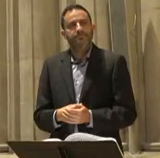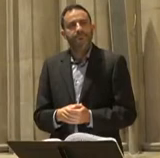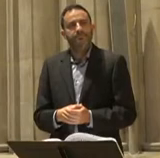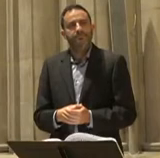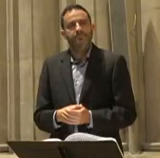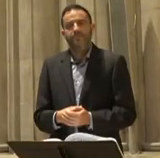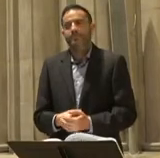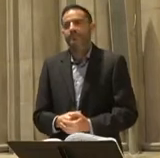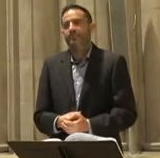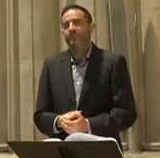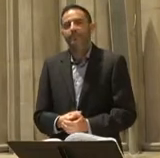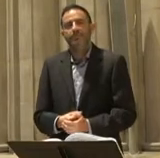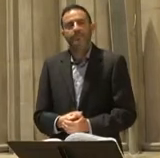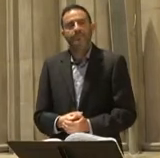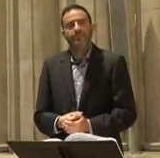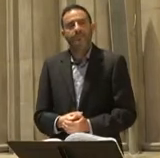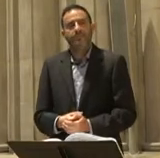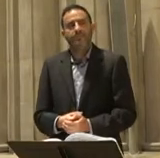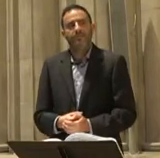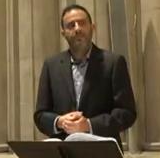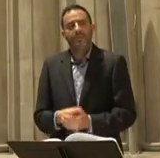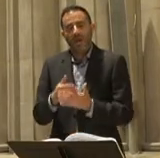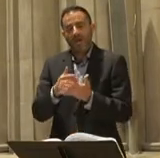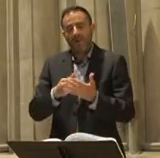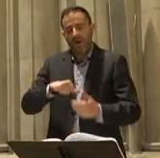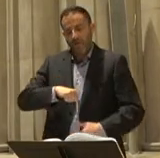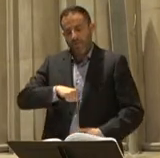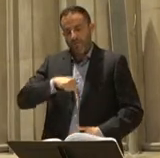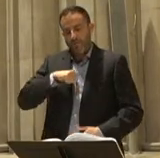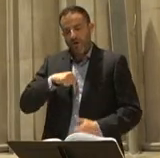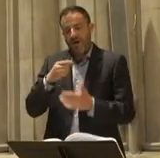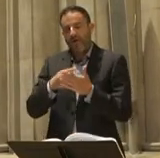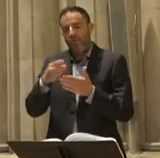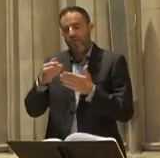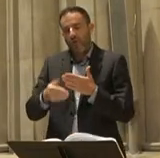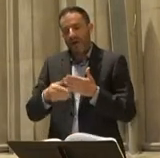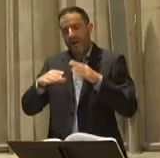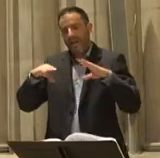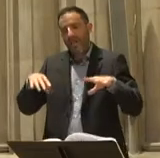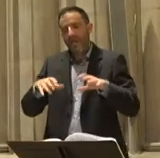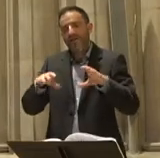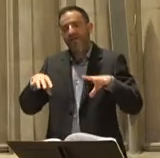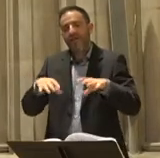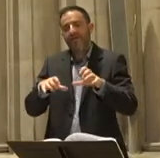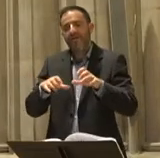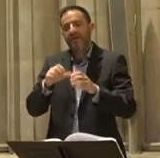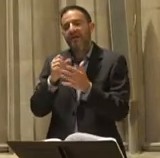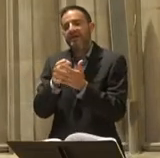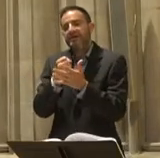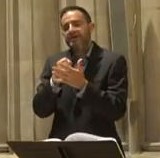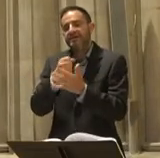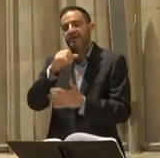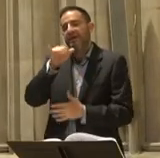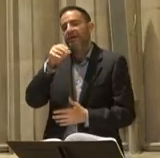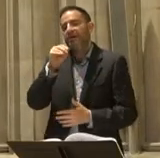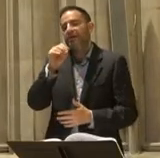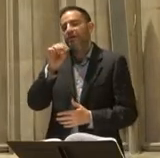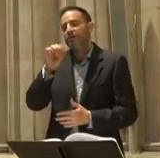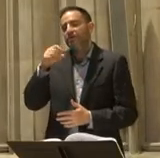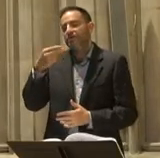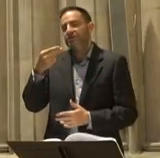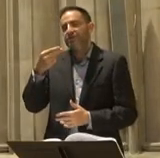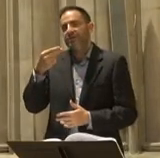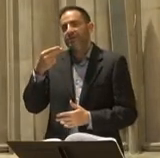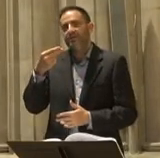So as part of our Pride weekend activities, please know that St. Joseph's Chapel will be